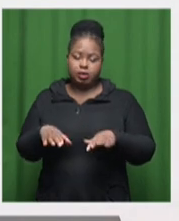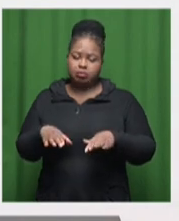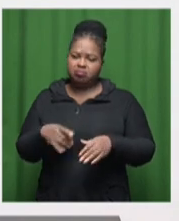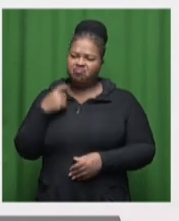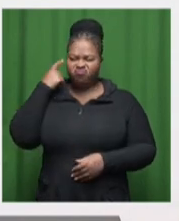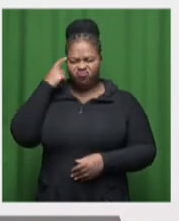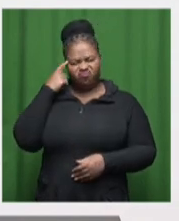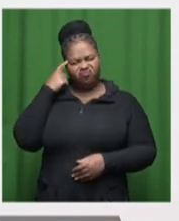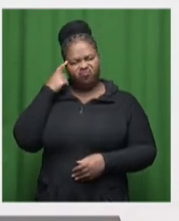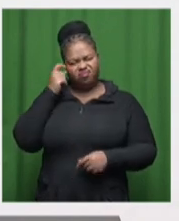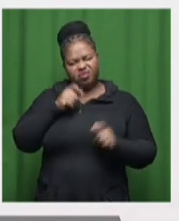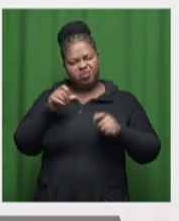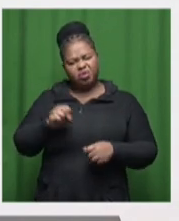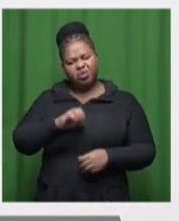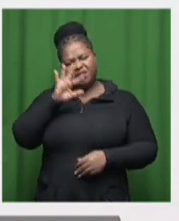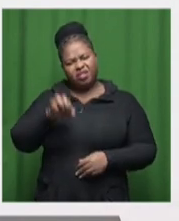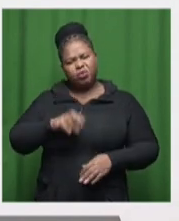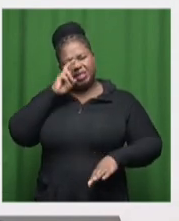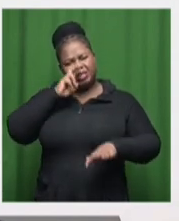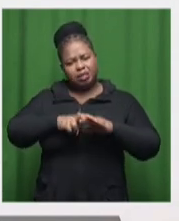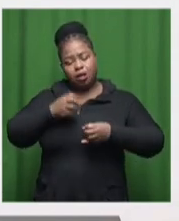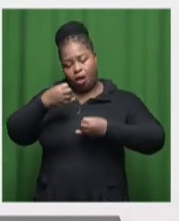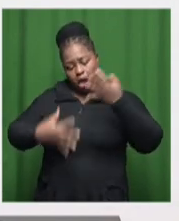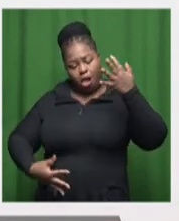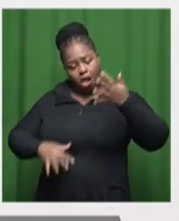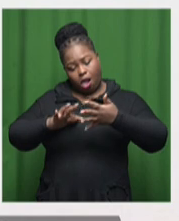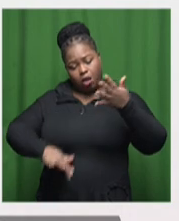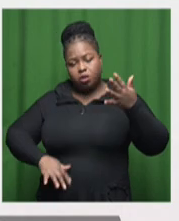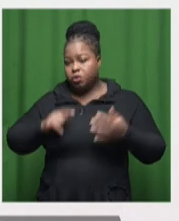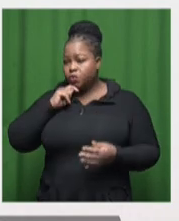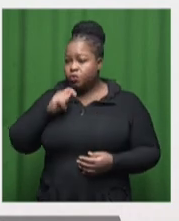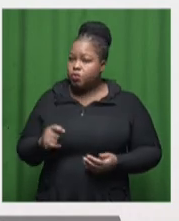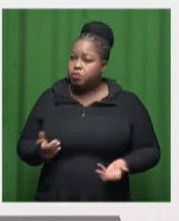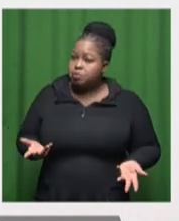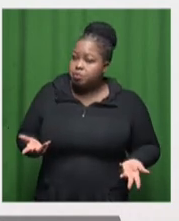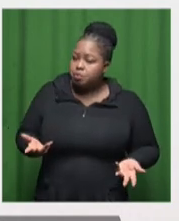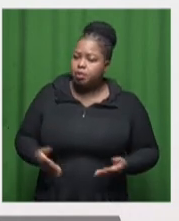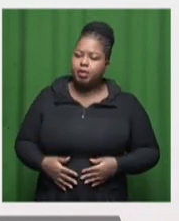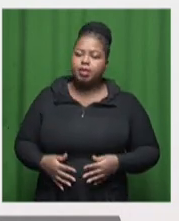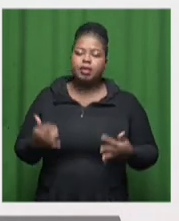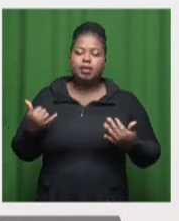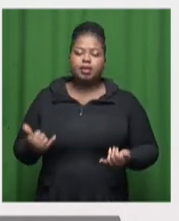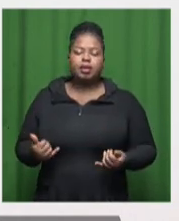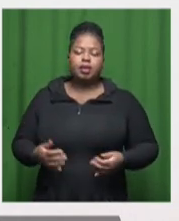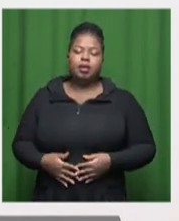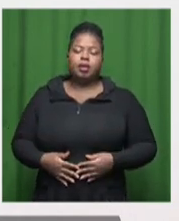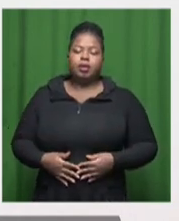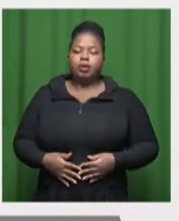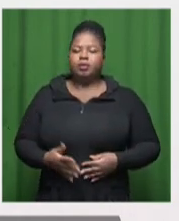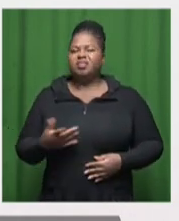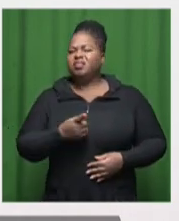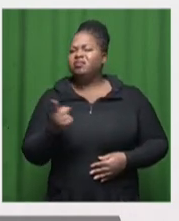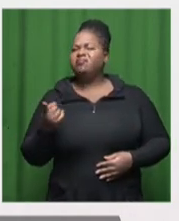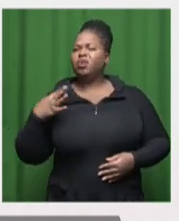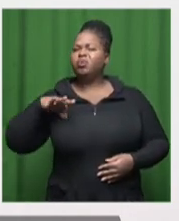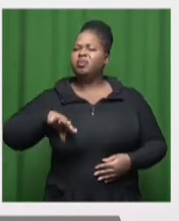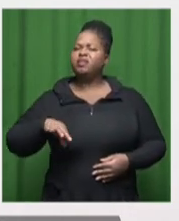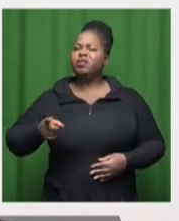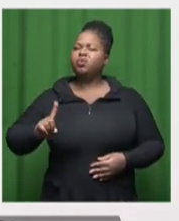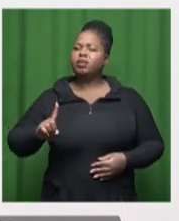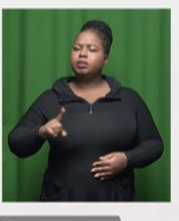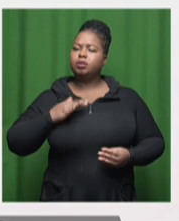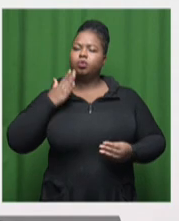ask, do South Africans need all these parties? And what is it actually in it for these new parties that are